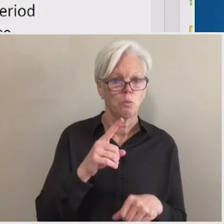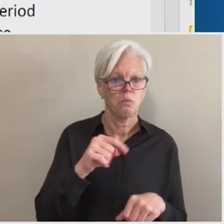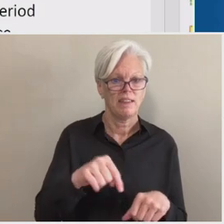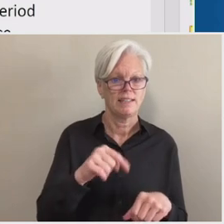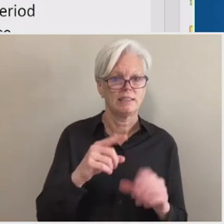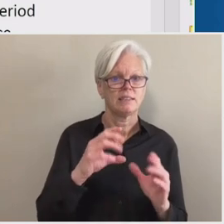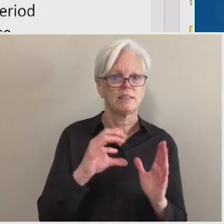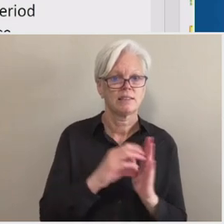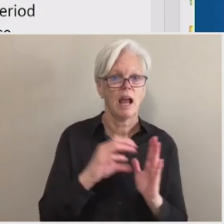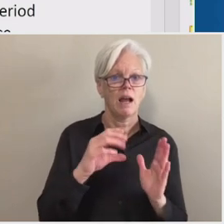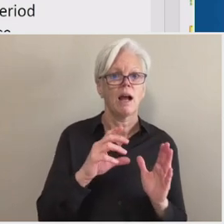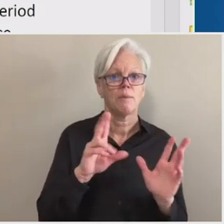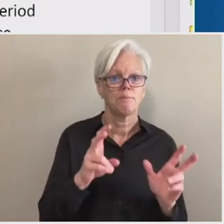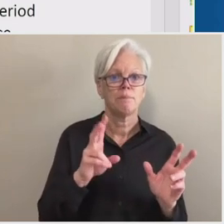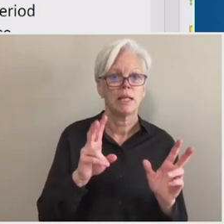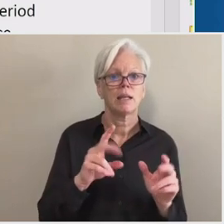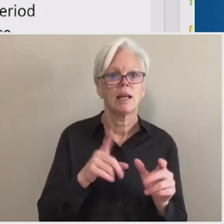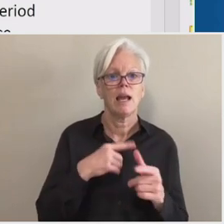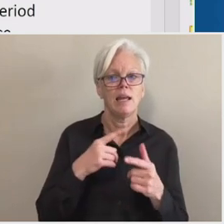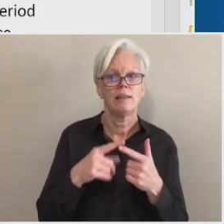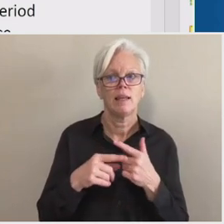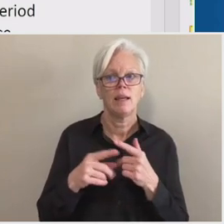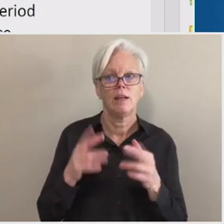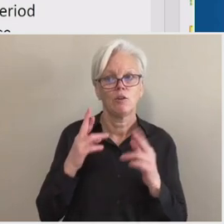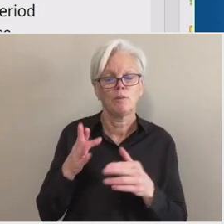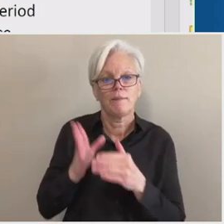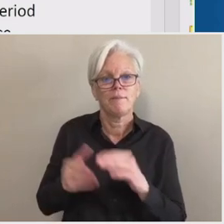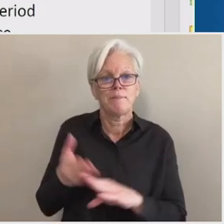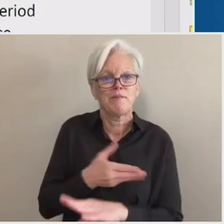And this is a complicated one, so I hope we can get through this one.